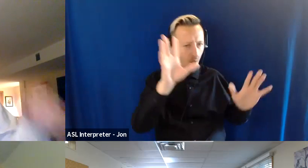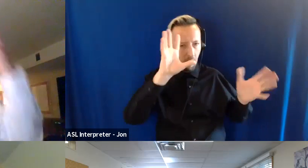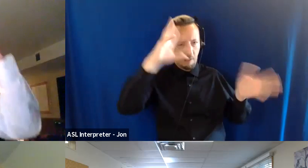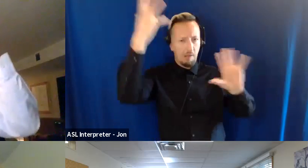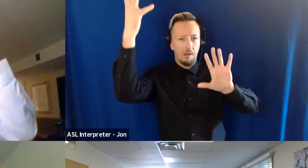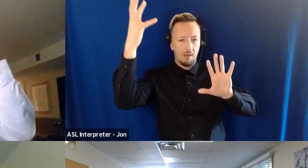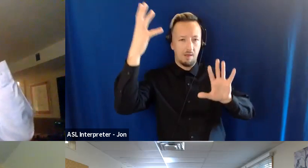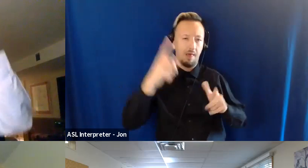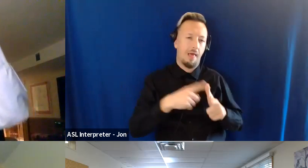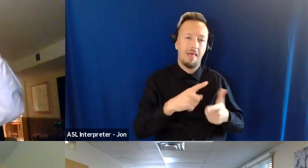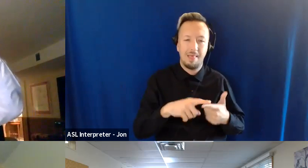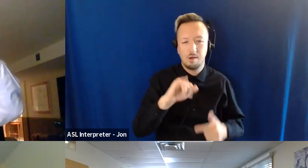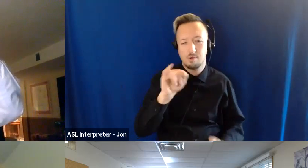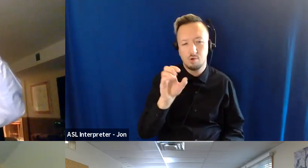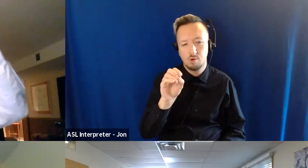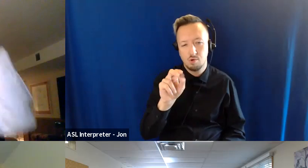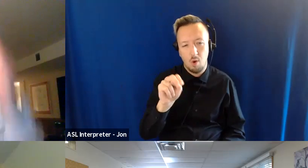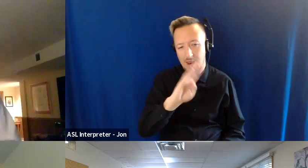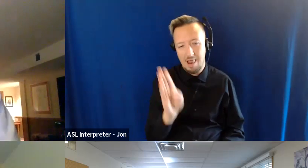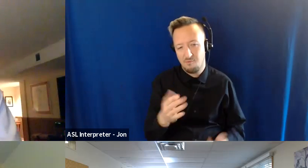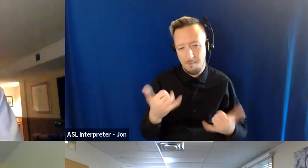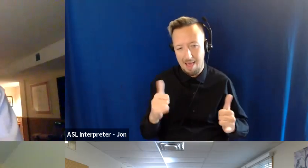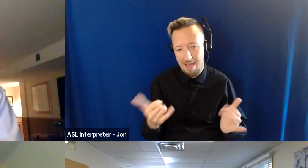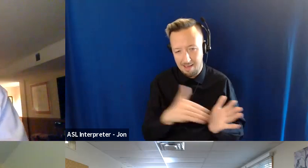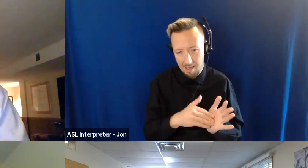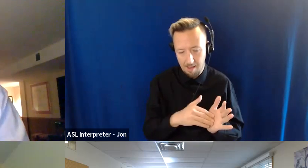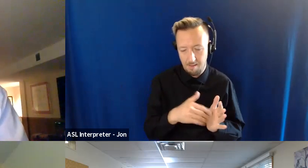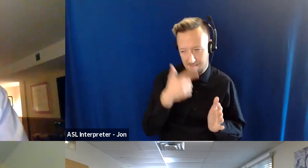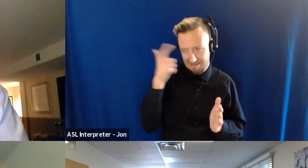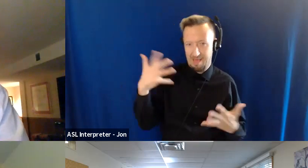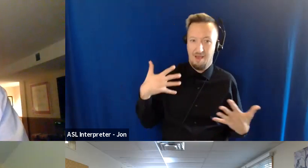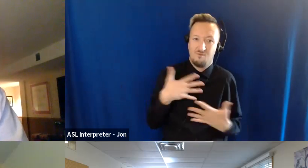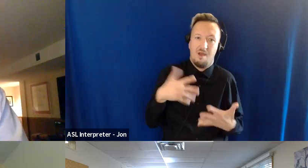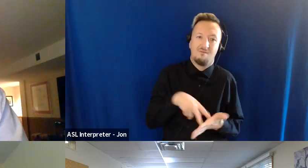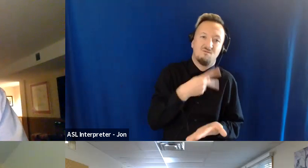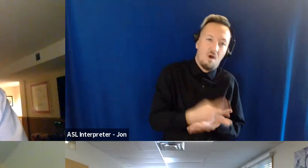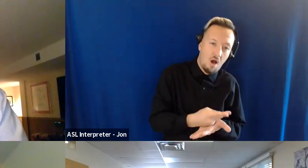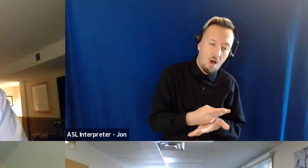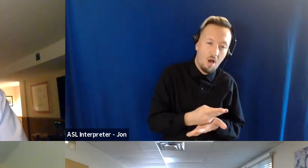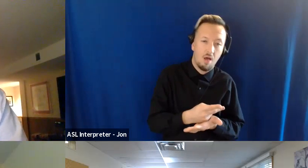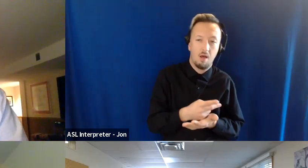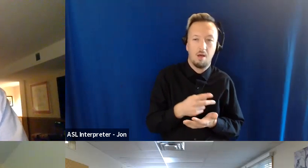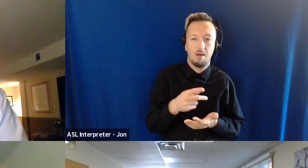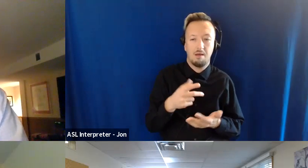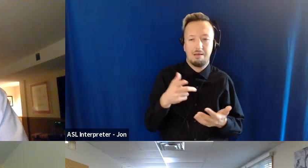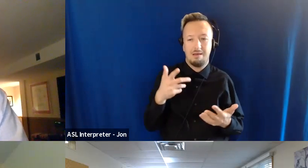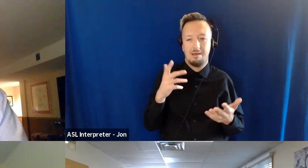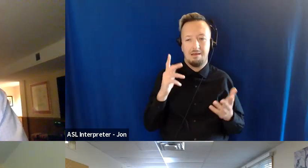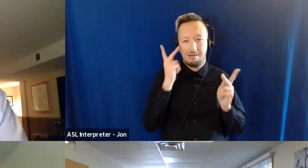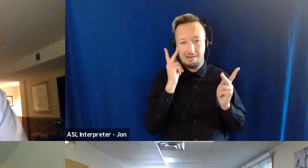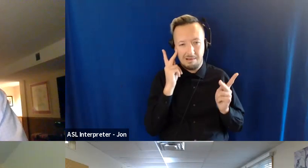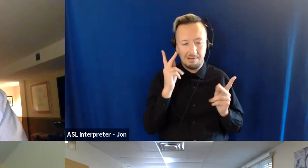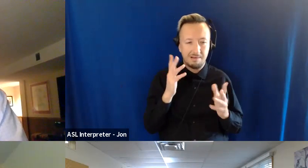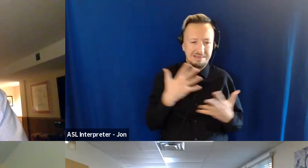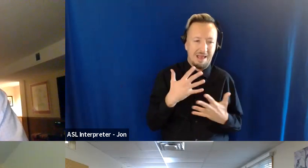Joan never played in the playground again because they were afraid of falling, they were afraid of the vulnerability, they were afraid